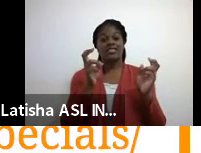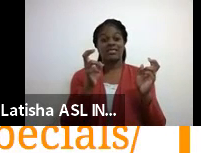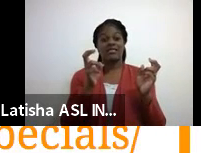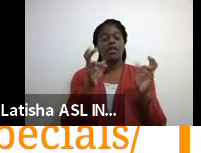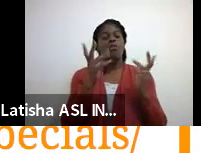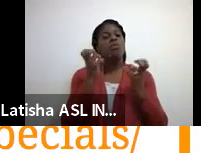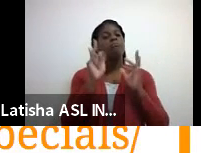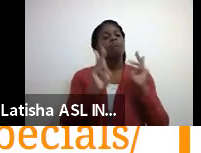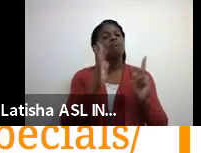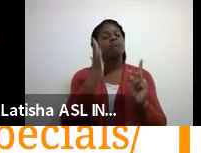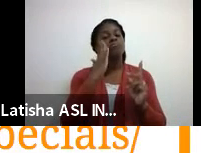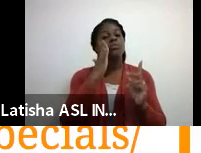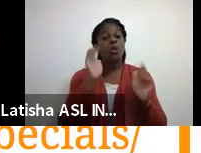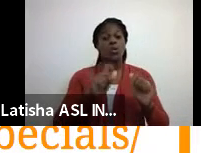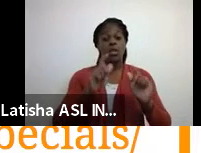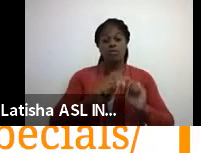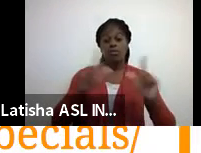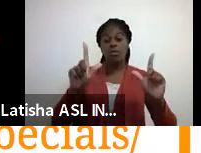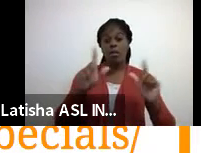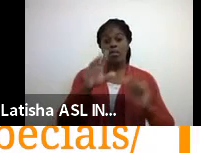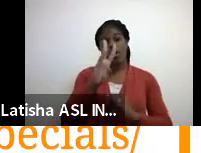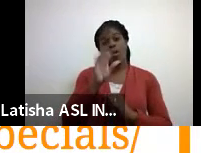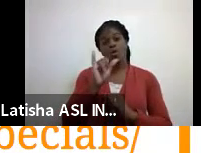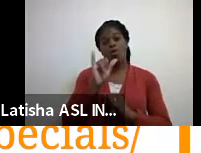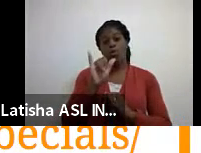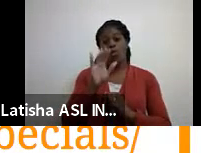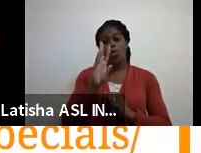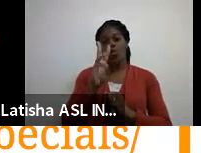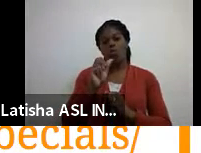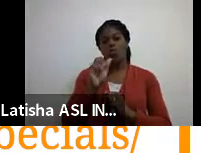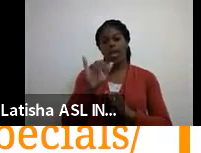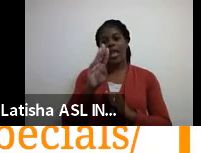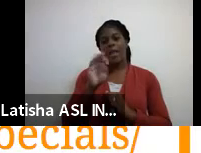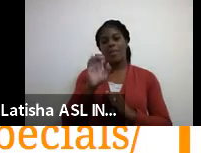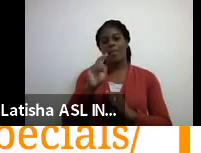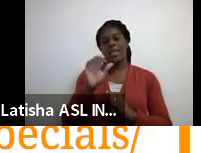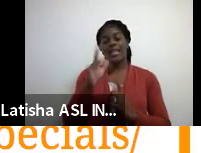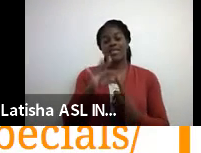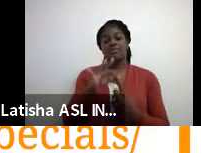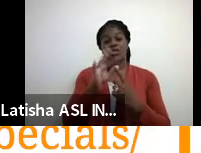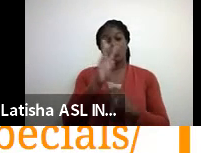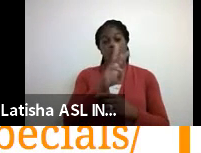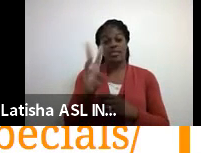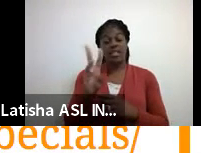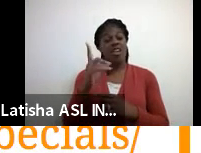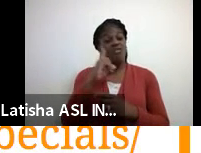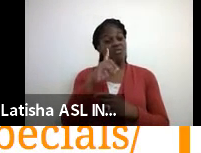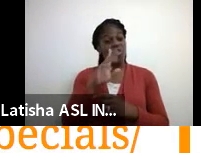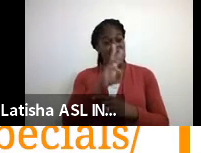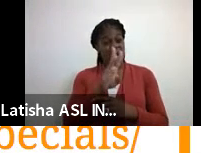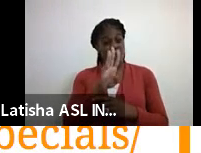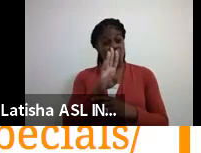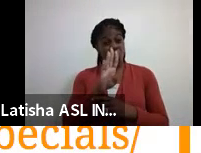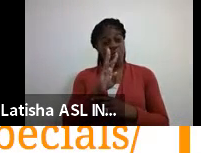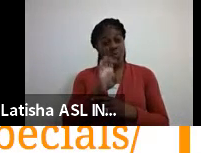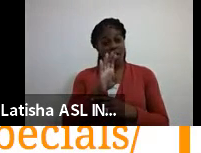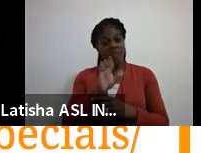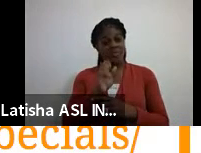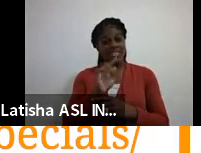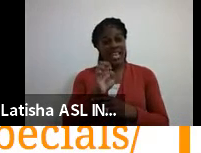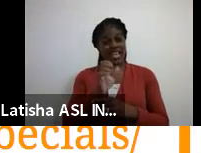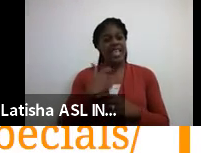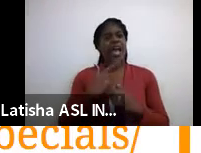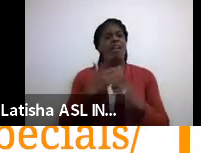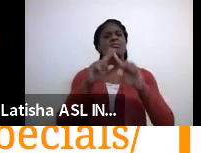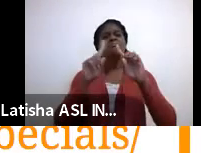folks to know that they can go to our Waymaking special website for the link to our Waymaking videos, and they cover a